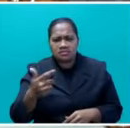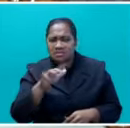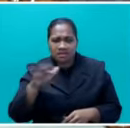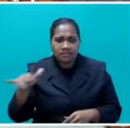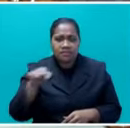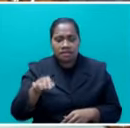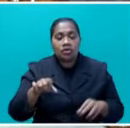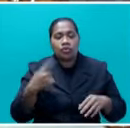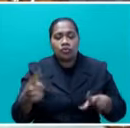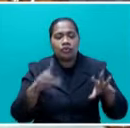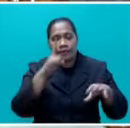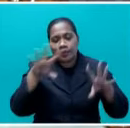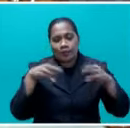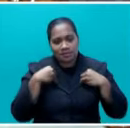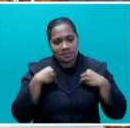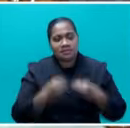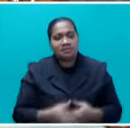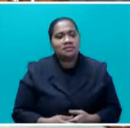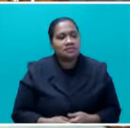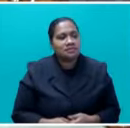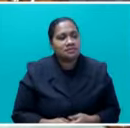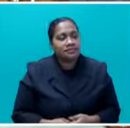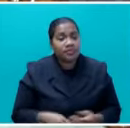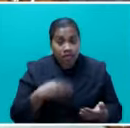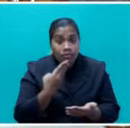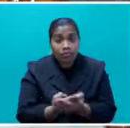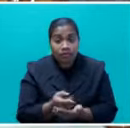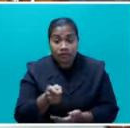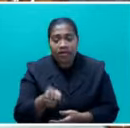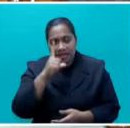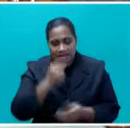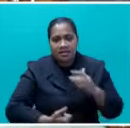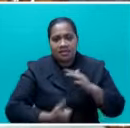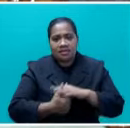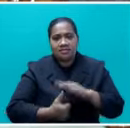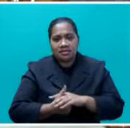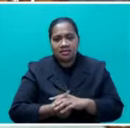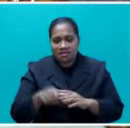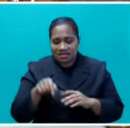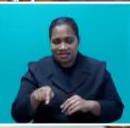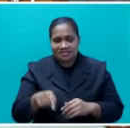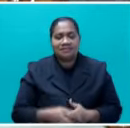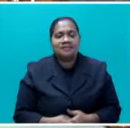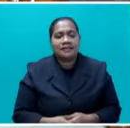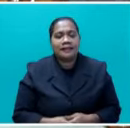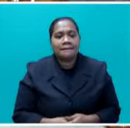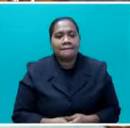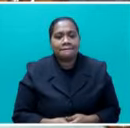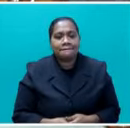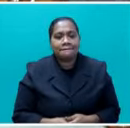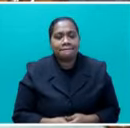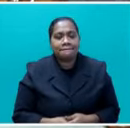Mr. Speaker, sir, of course, upon proof of that, you'll be able to access these set-top boxes. Mr. Speaker, sir, we're